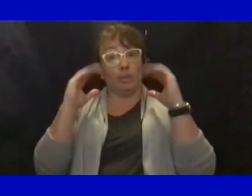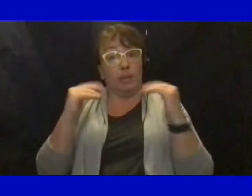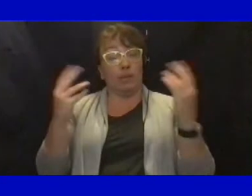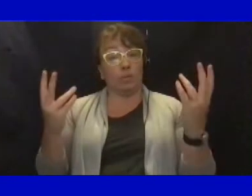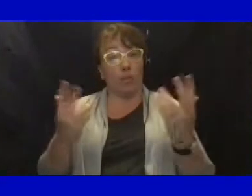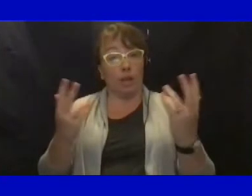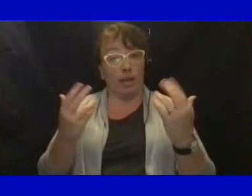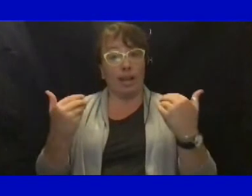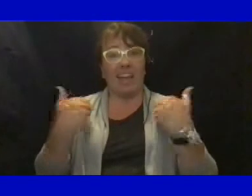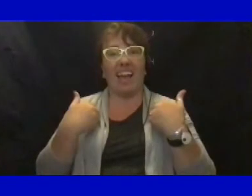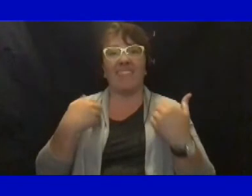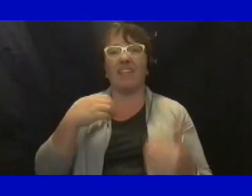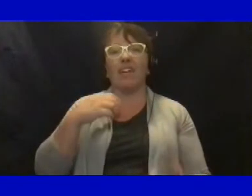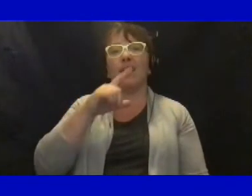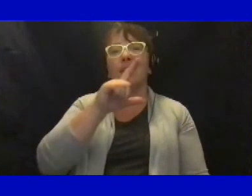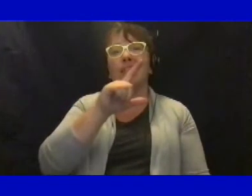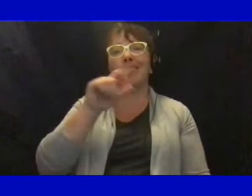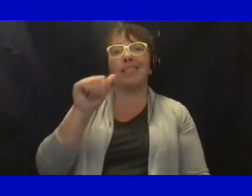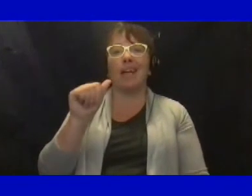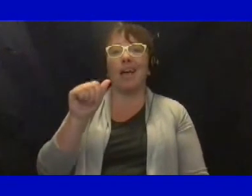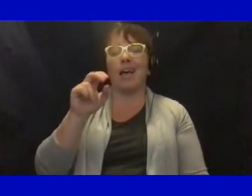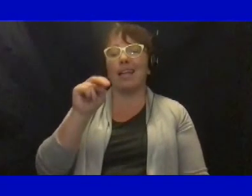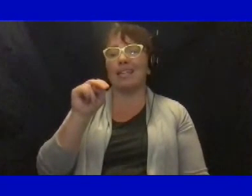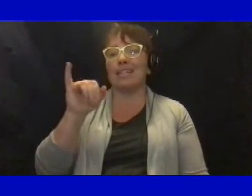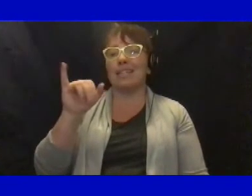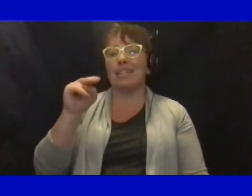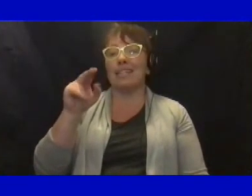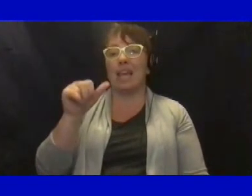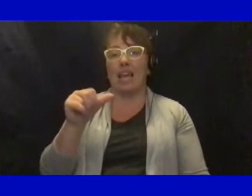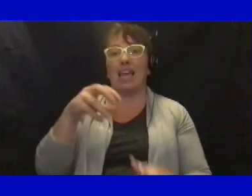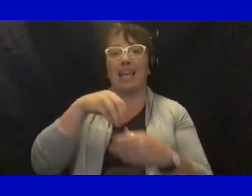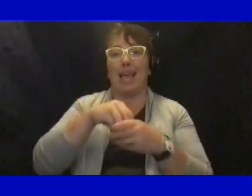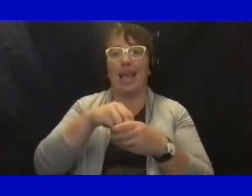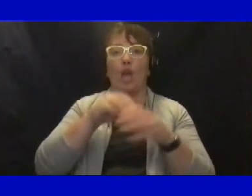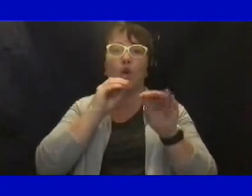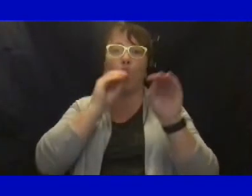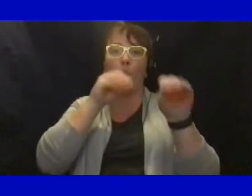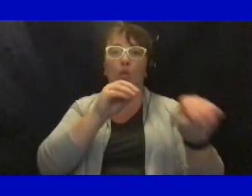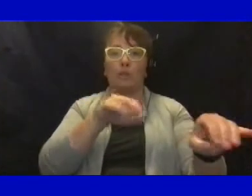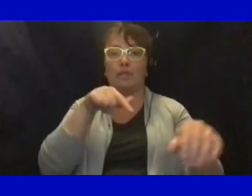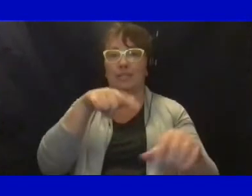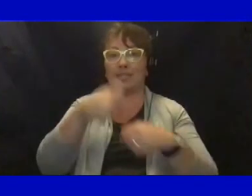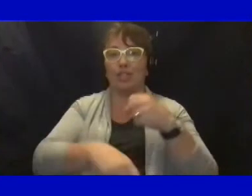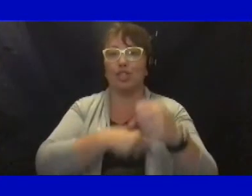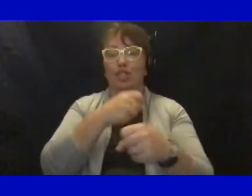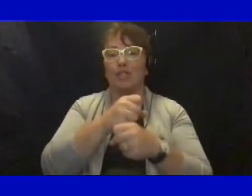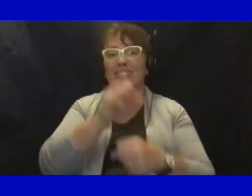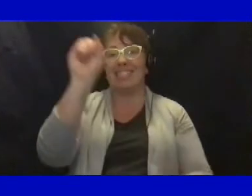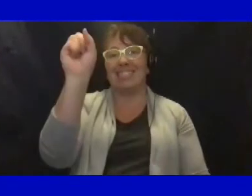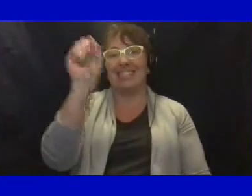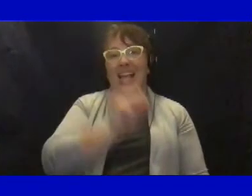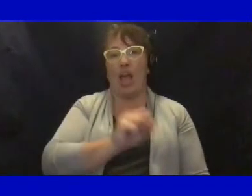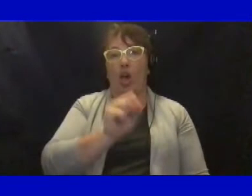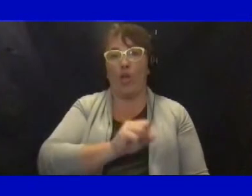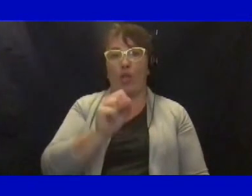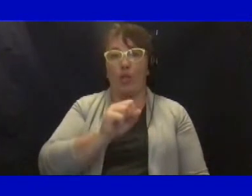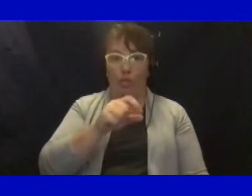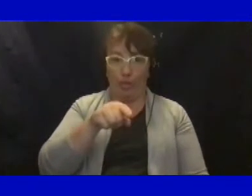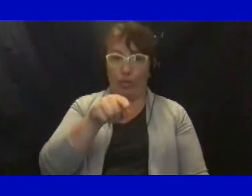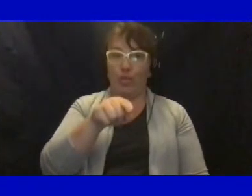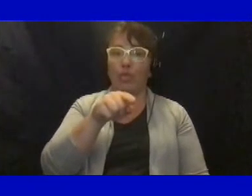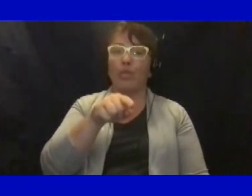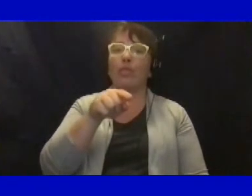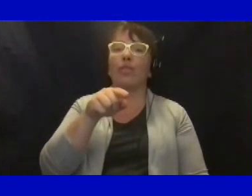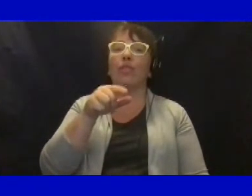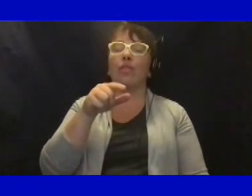going on in the Pacific Ocean, in the equator area, way south of Hawaii. Why do we talk about that? I'll briefly